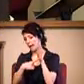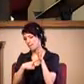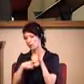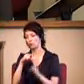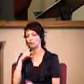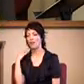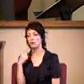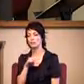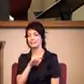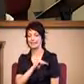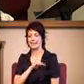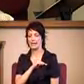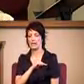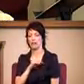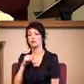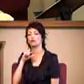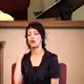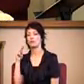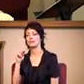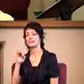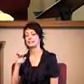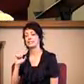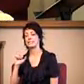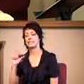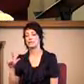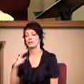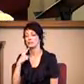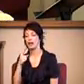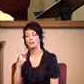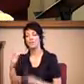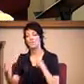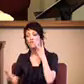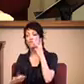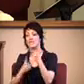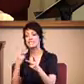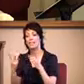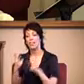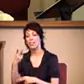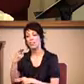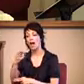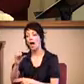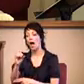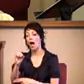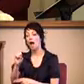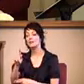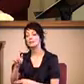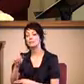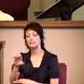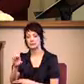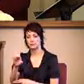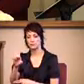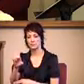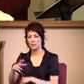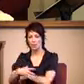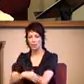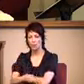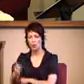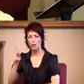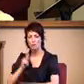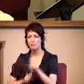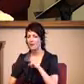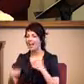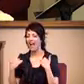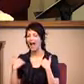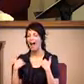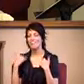the hospice, that we help to support people with less than nothing,